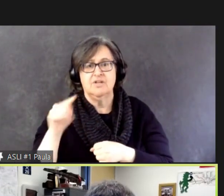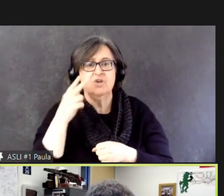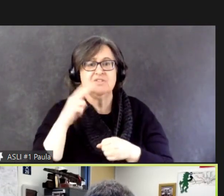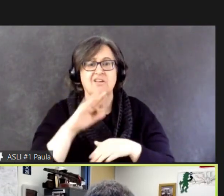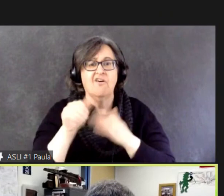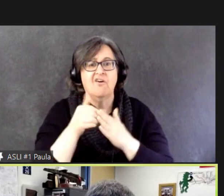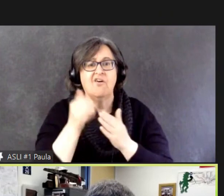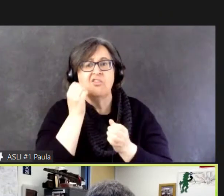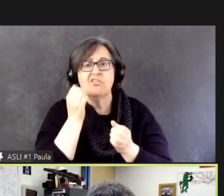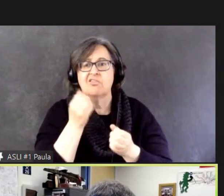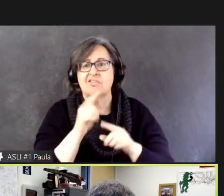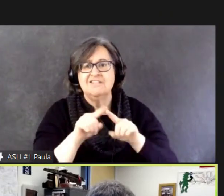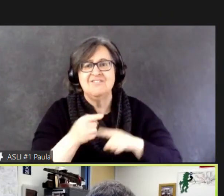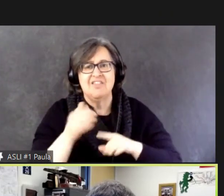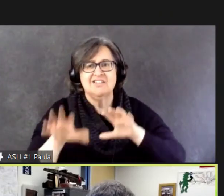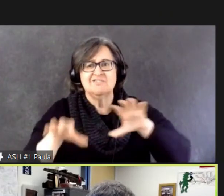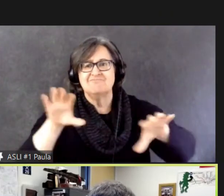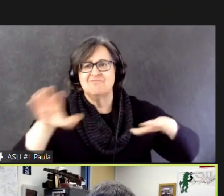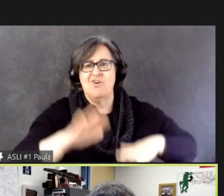stuff. Next slide.